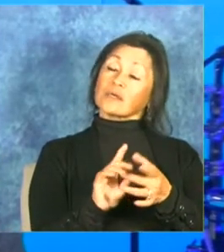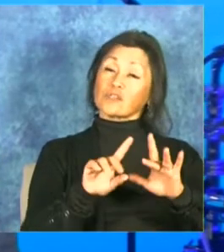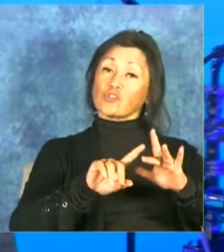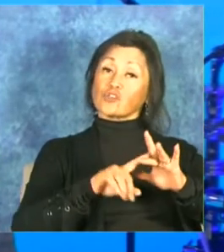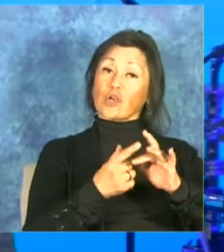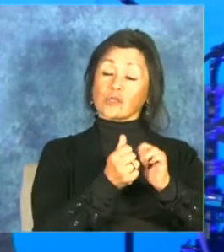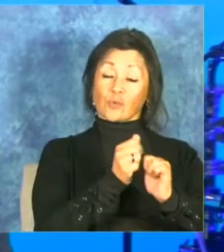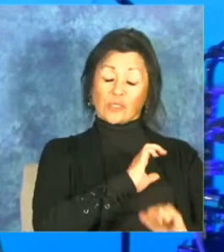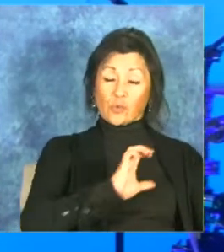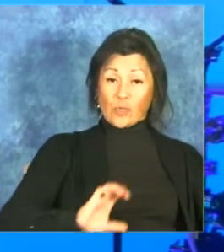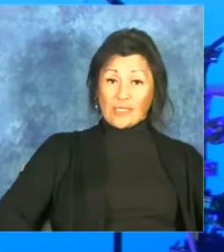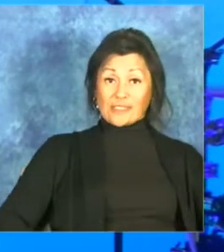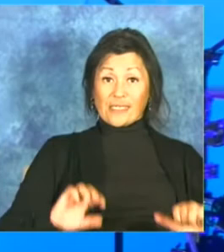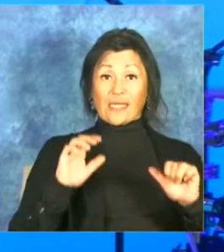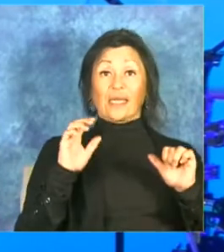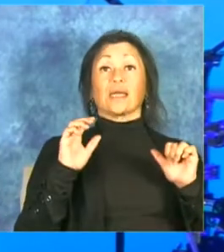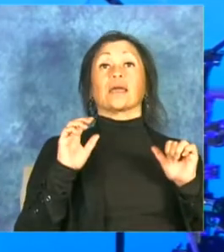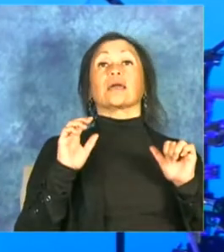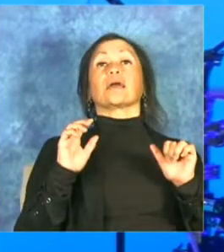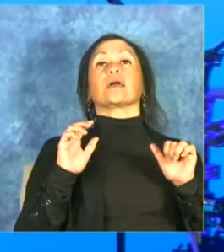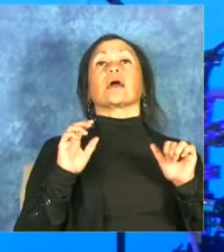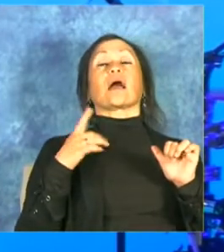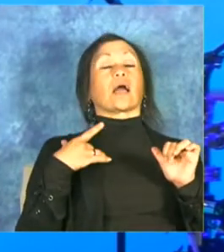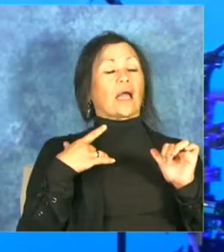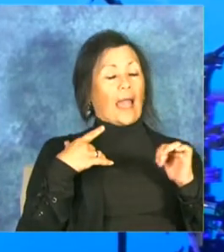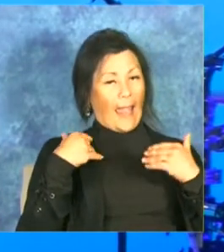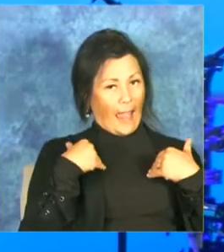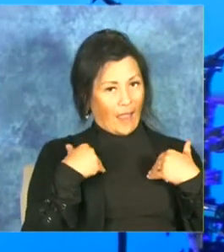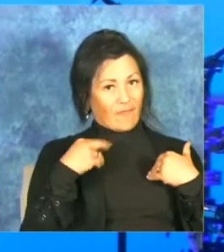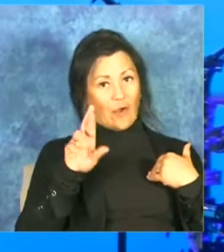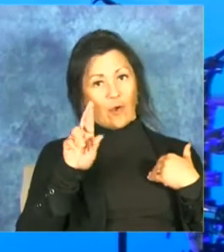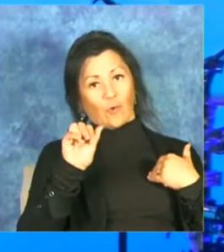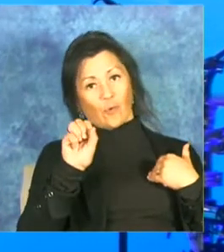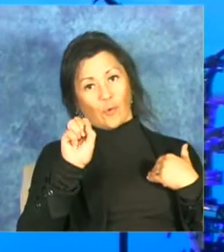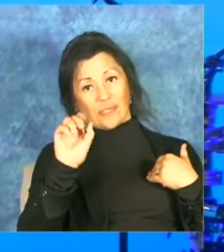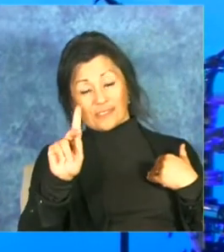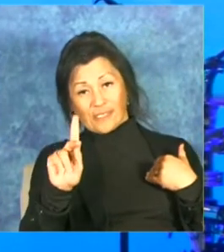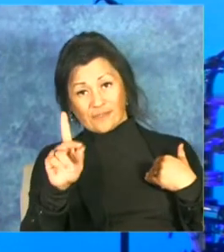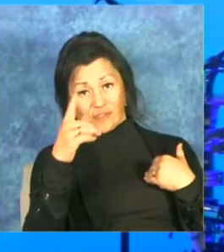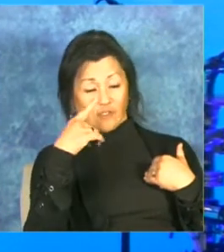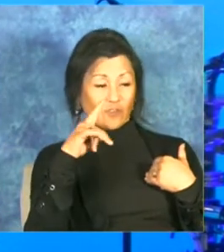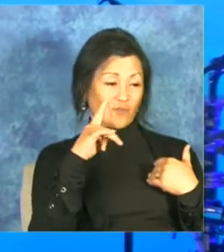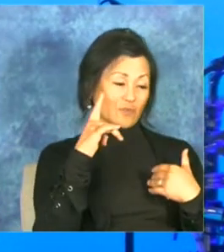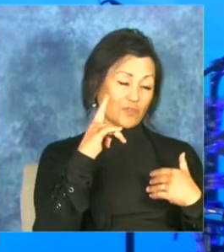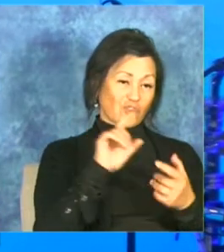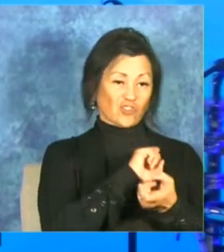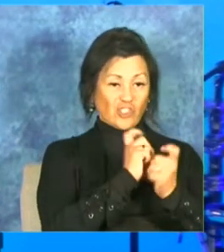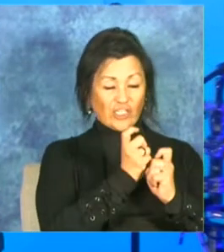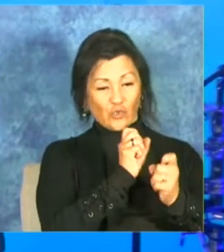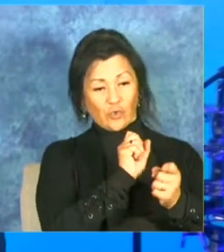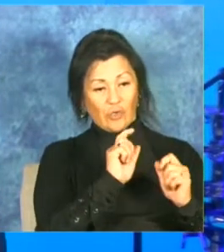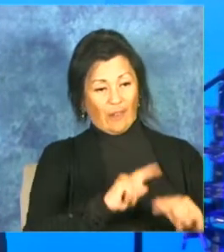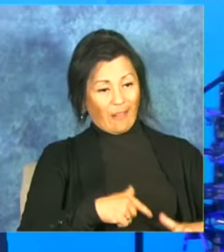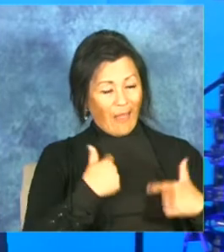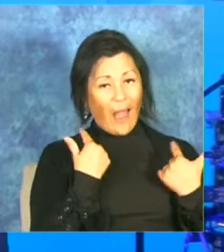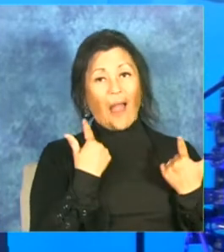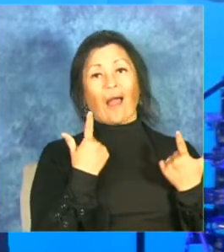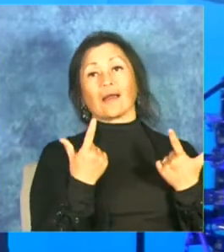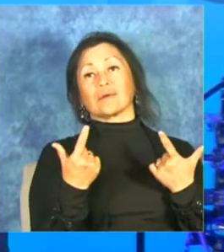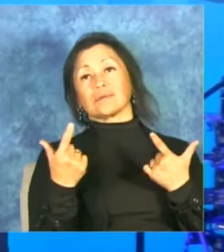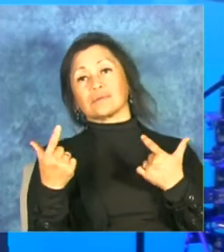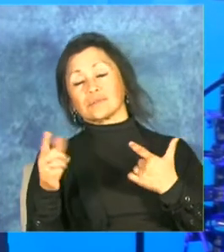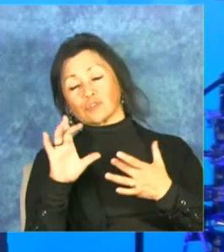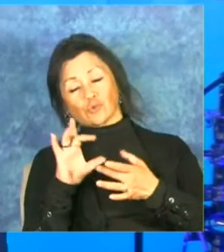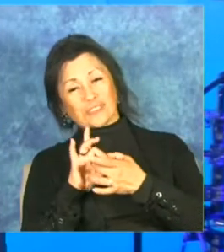beginning with Christ, came at a risk. A risk to the lifestyle that you've been living, a risk